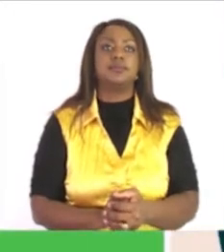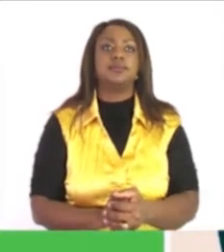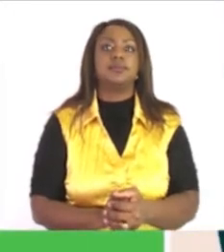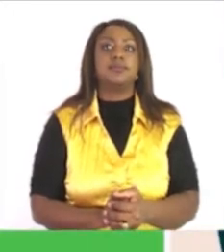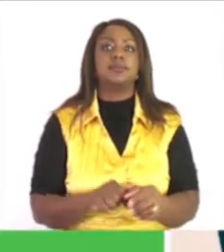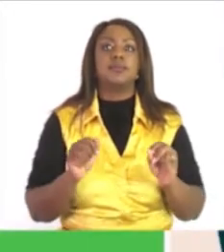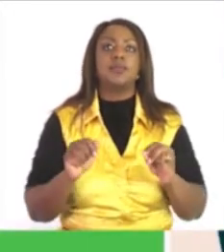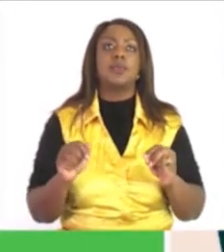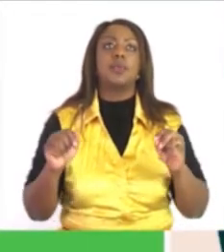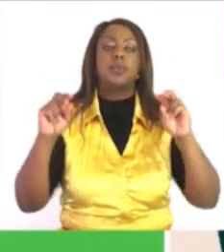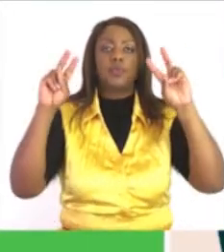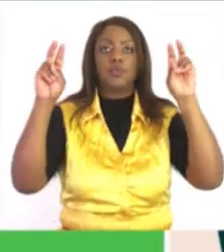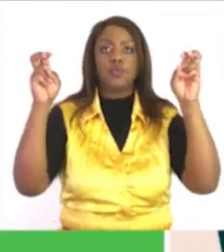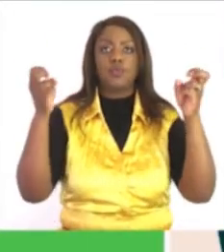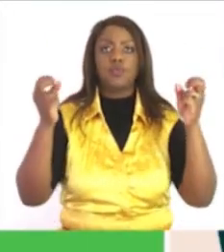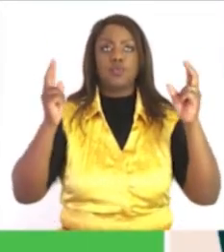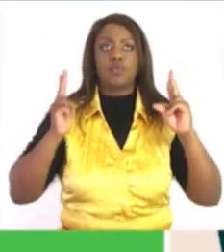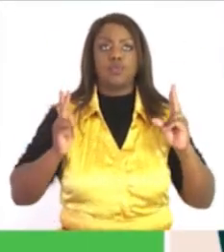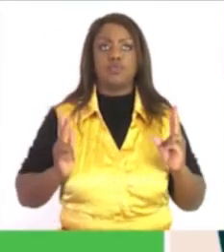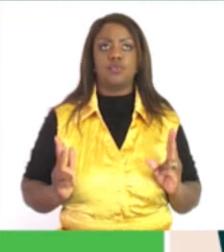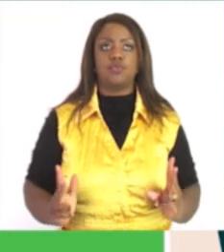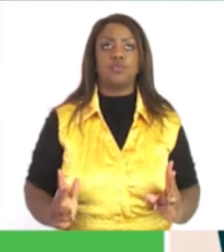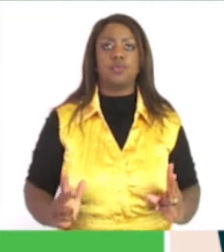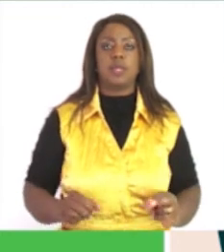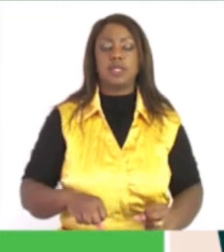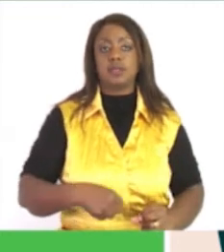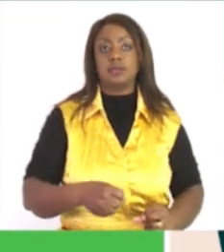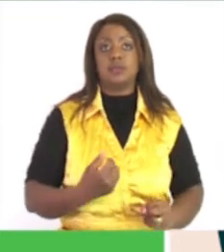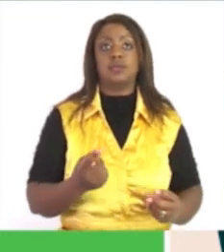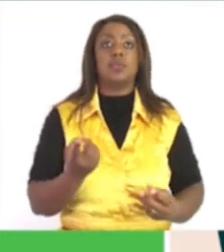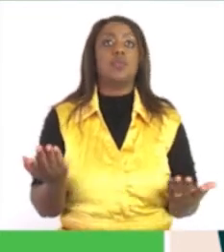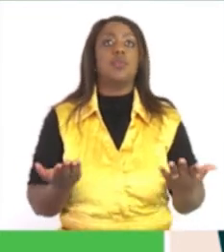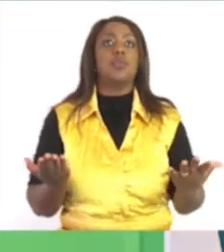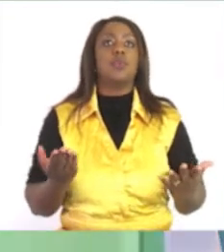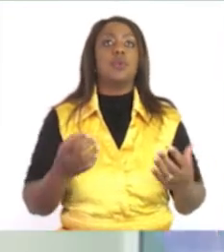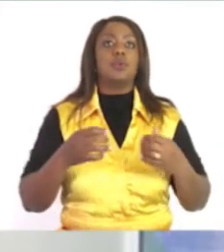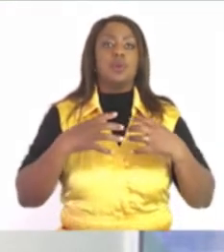Today's lesson is the human body, diseases of the breathing system.